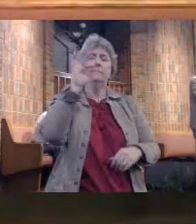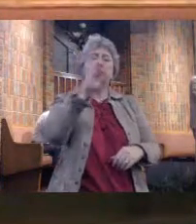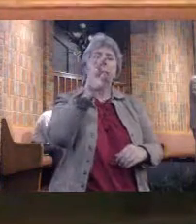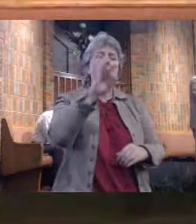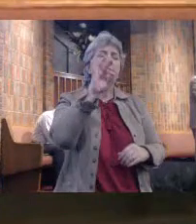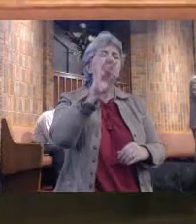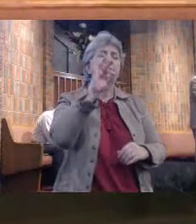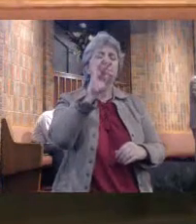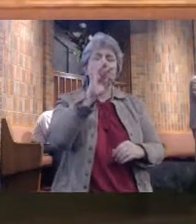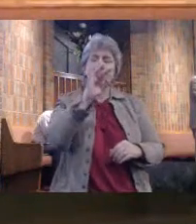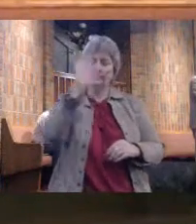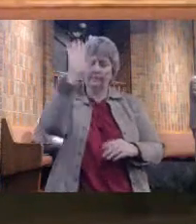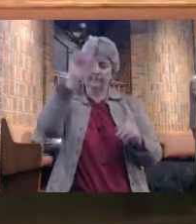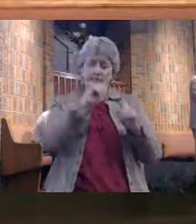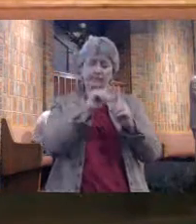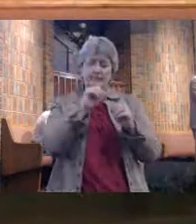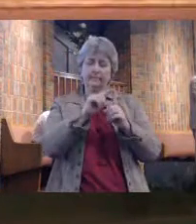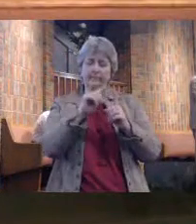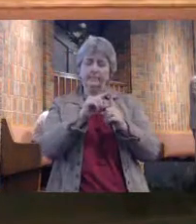simplicity.